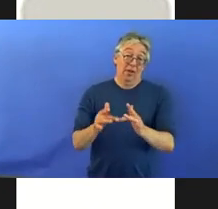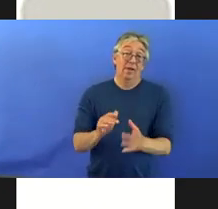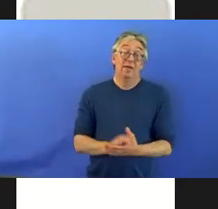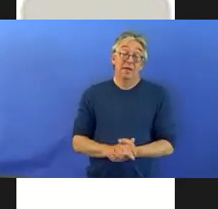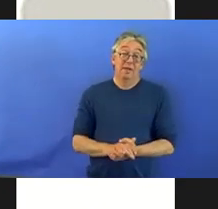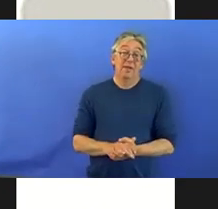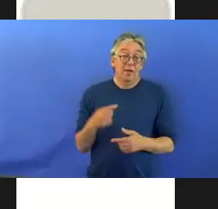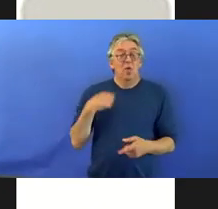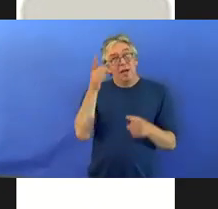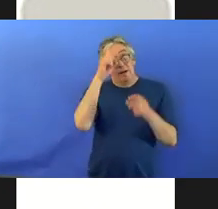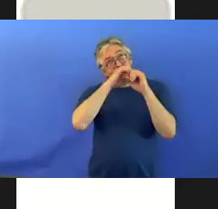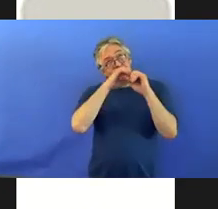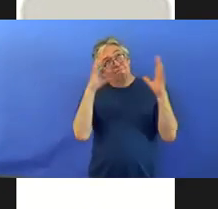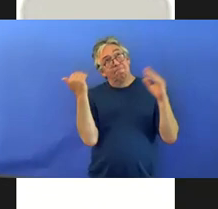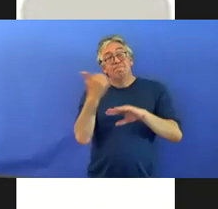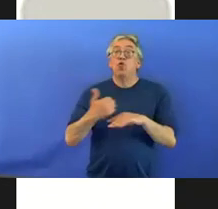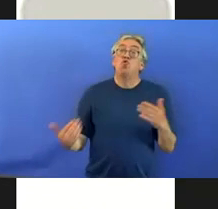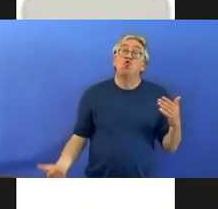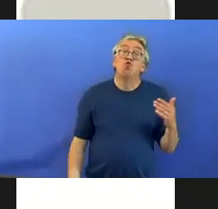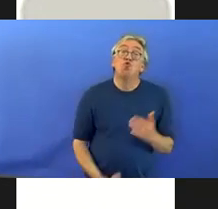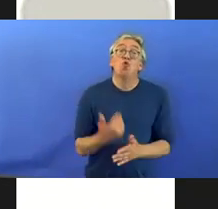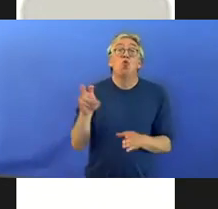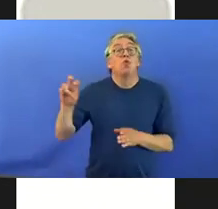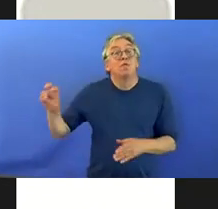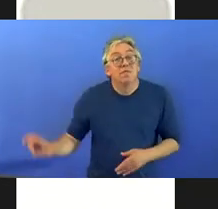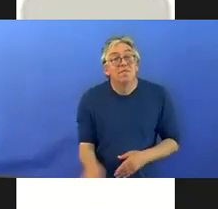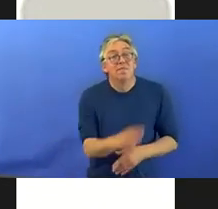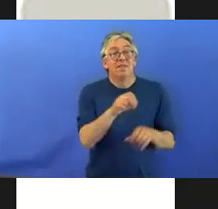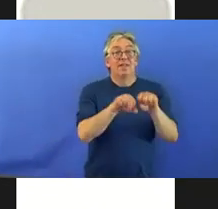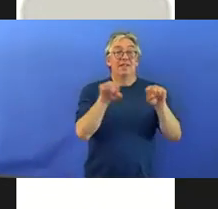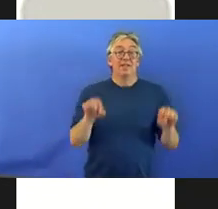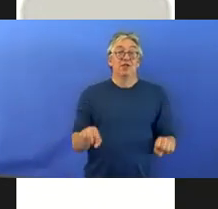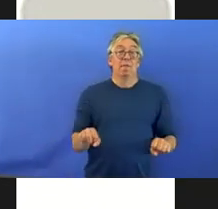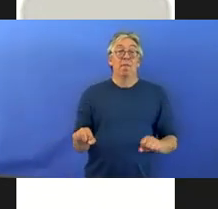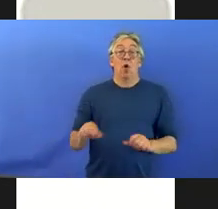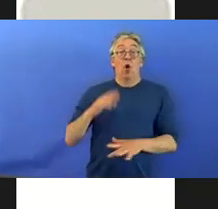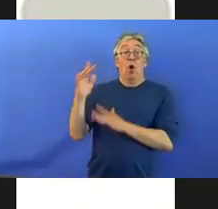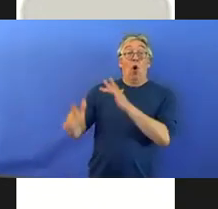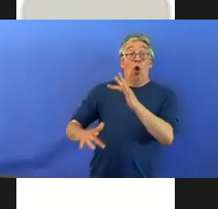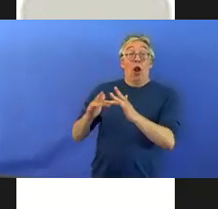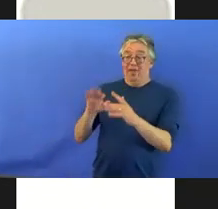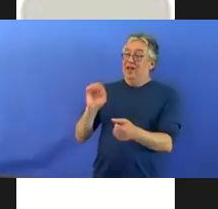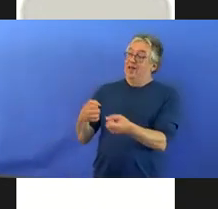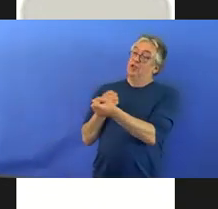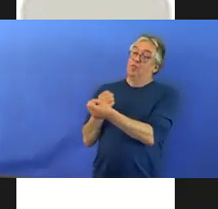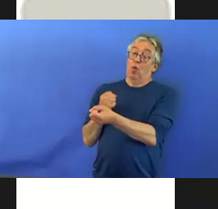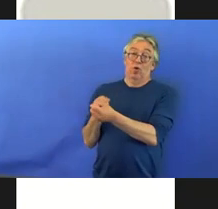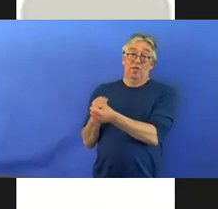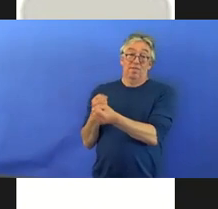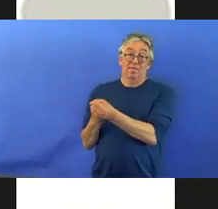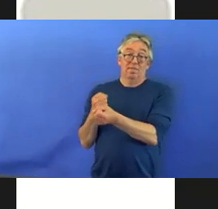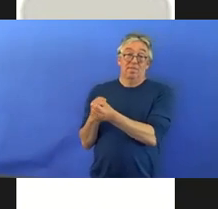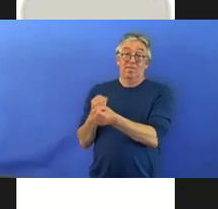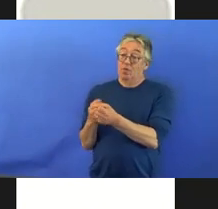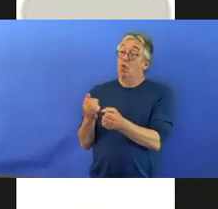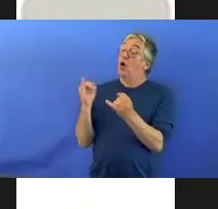system by combining online and offline supports is necessary to recover IL support from the